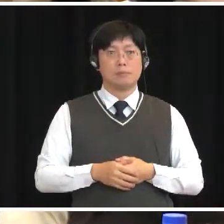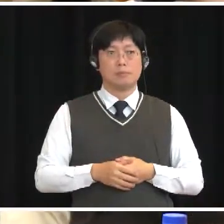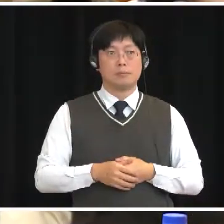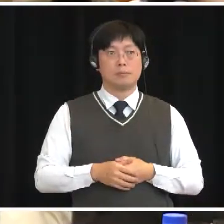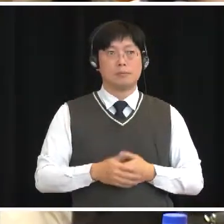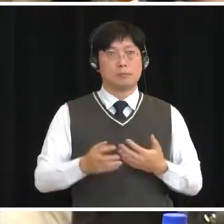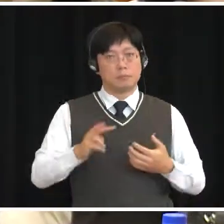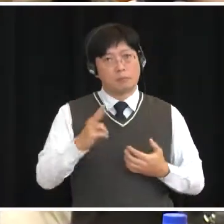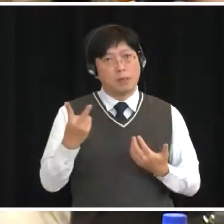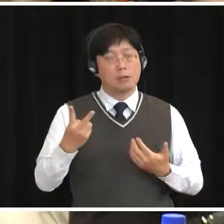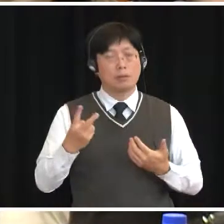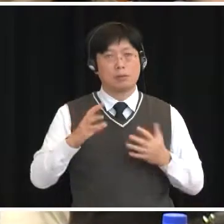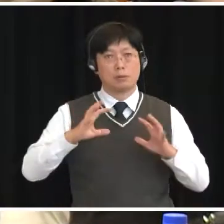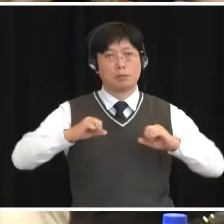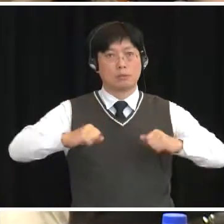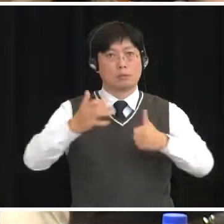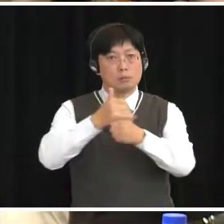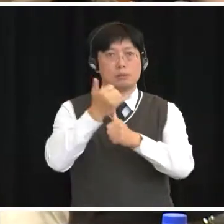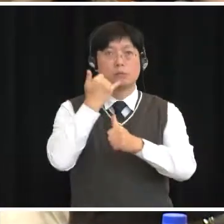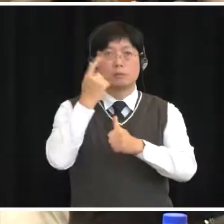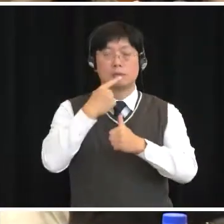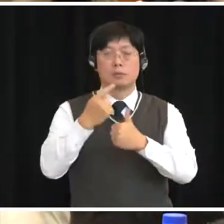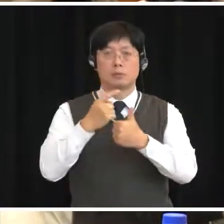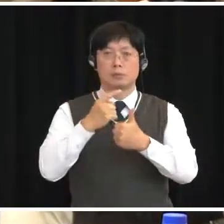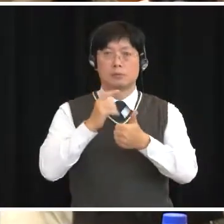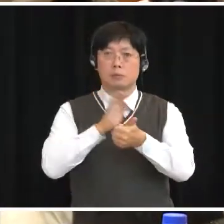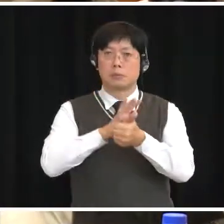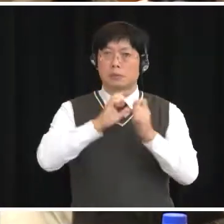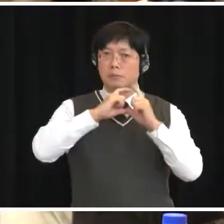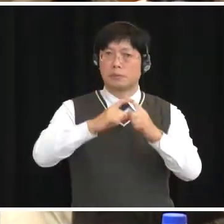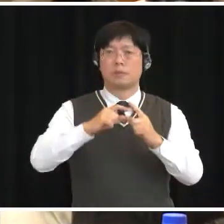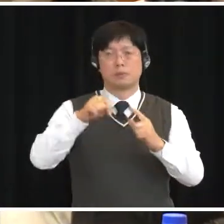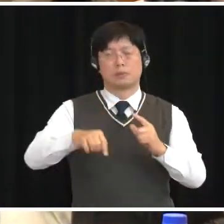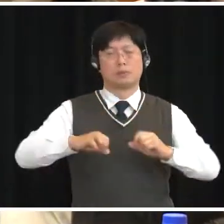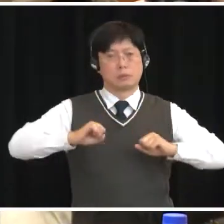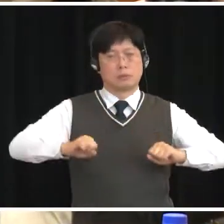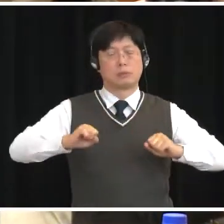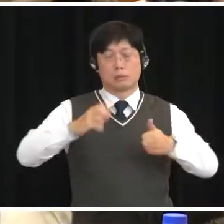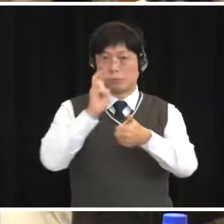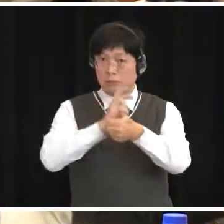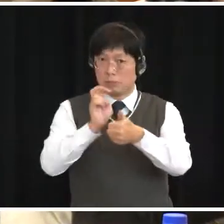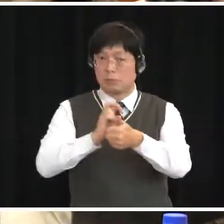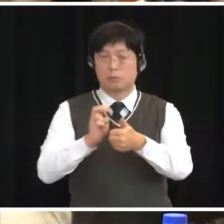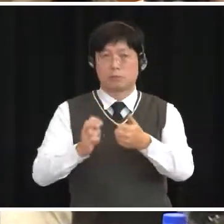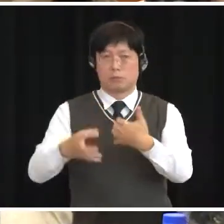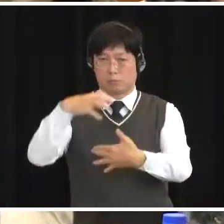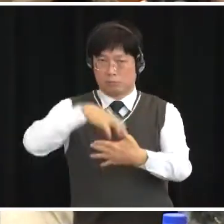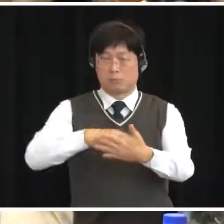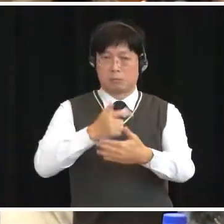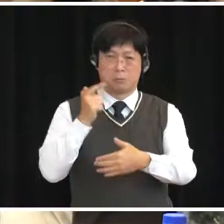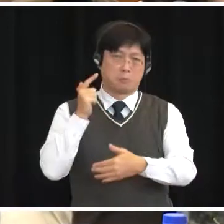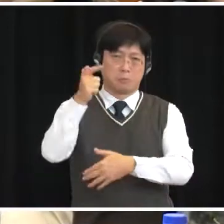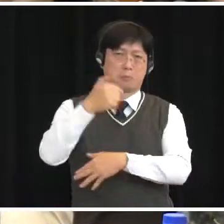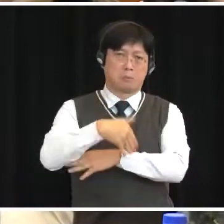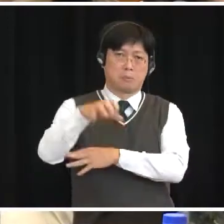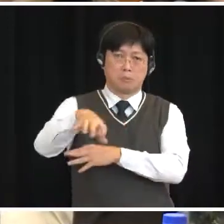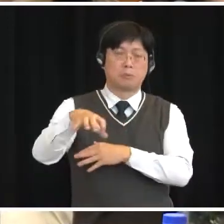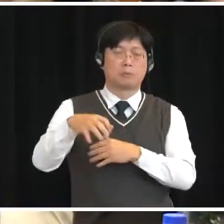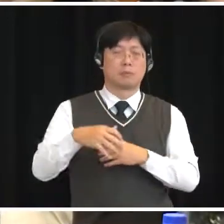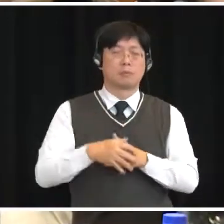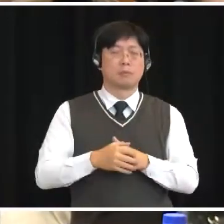representative from the National Health Promotion Administration?